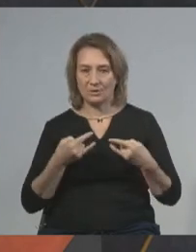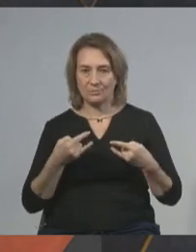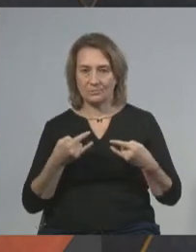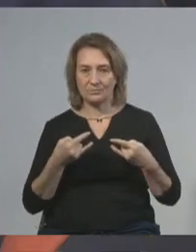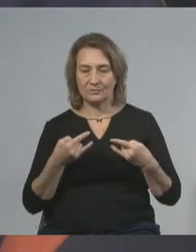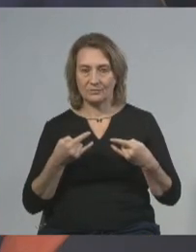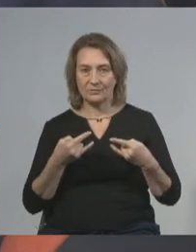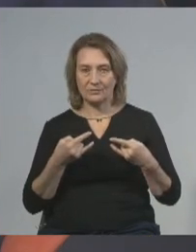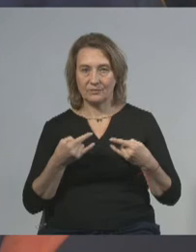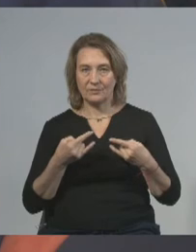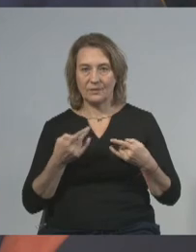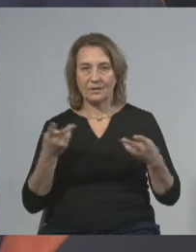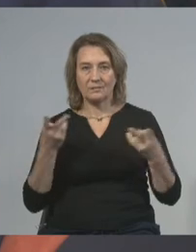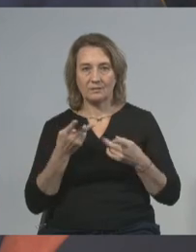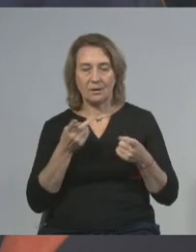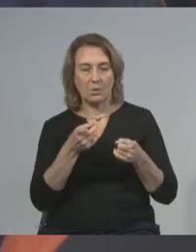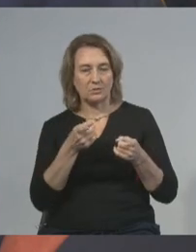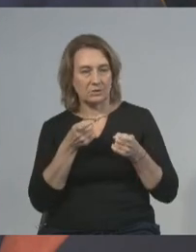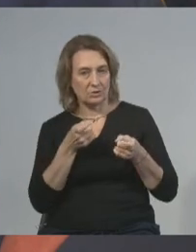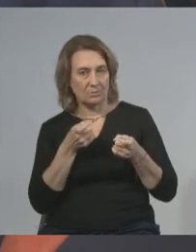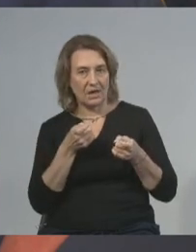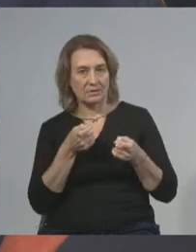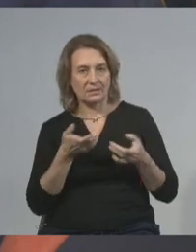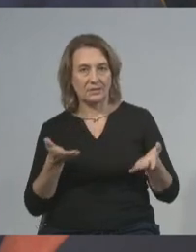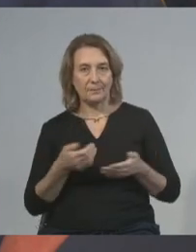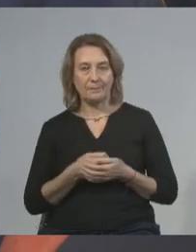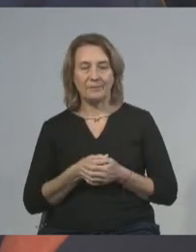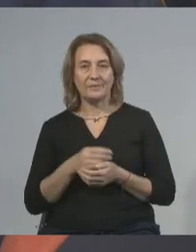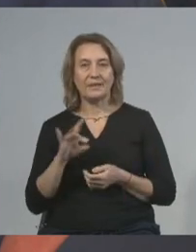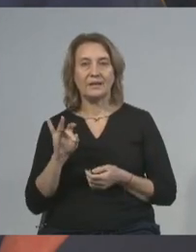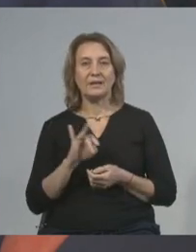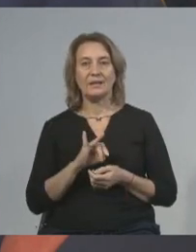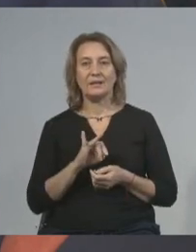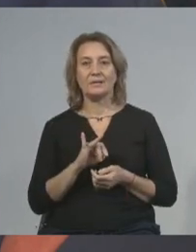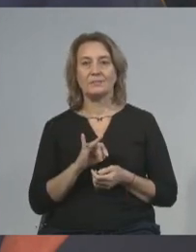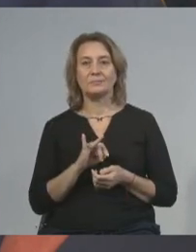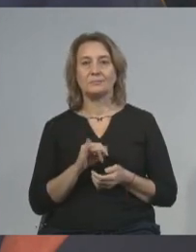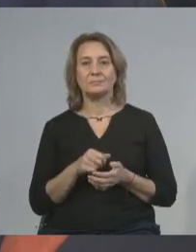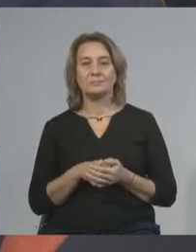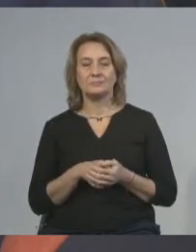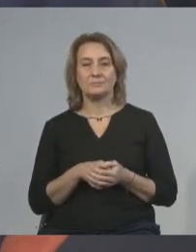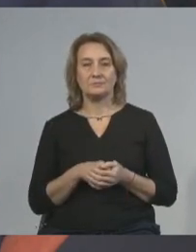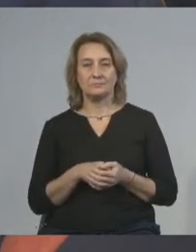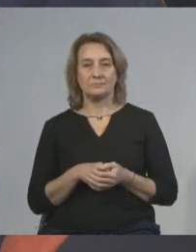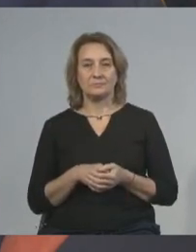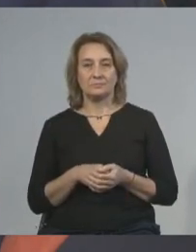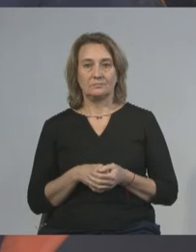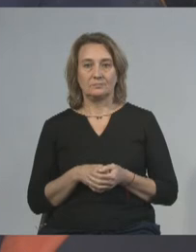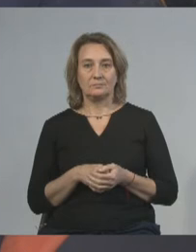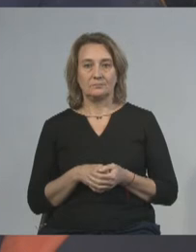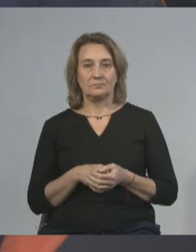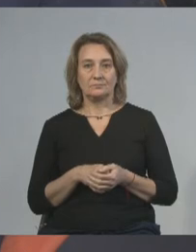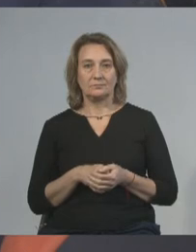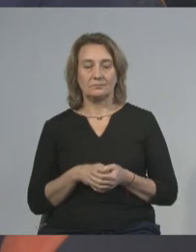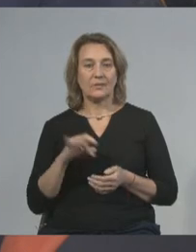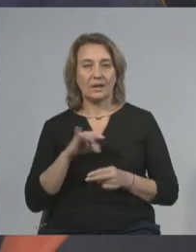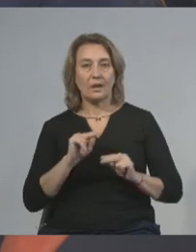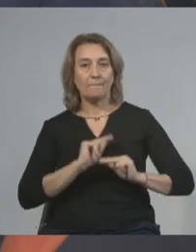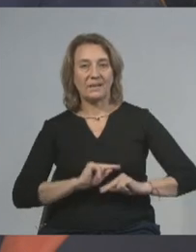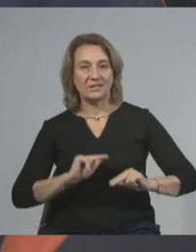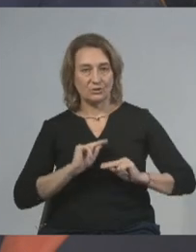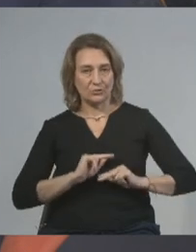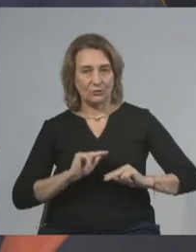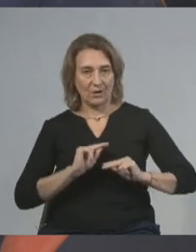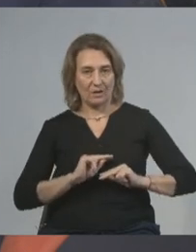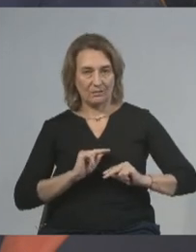and i think that the media experts they have to cling to it and